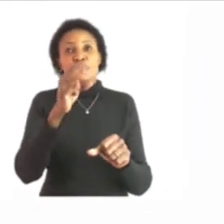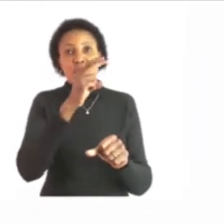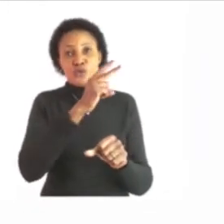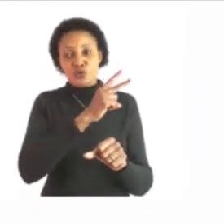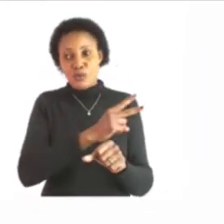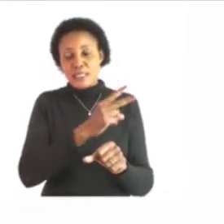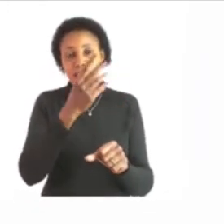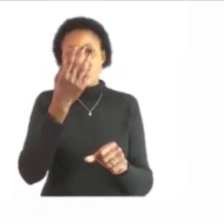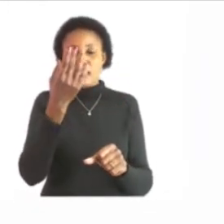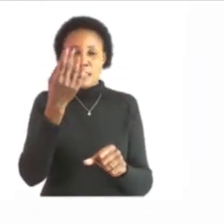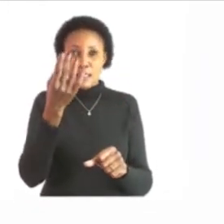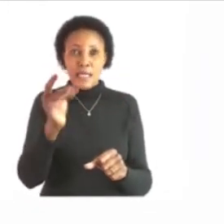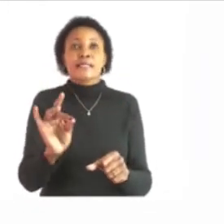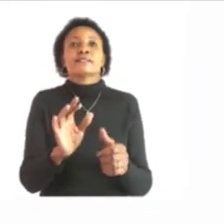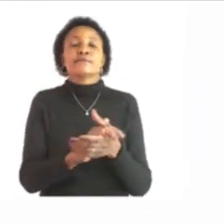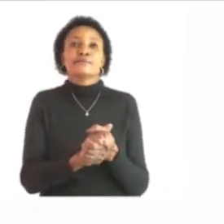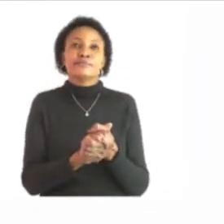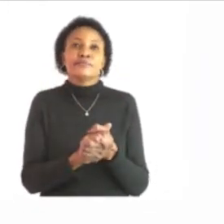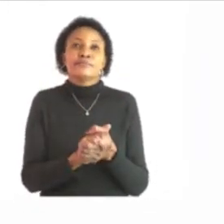page 28.